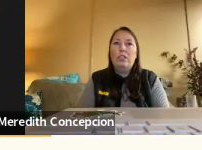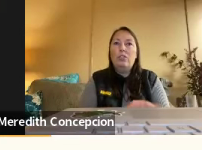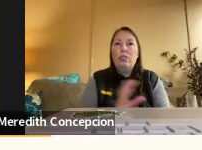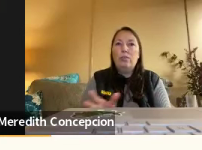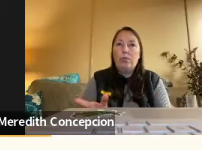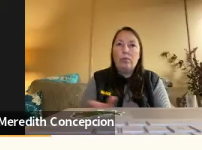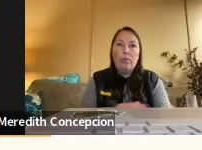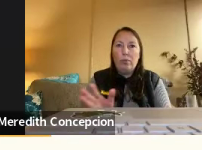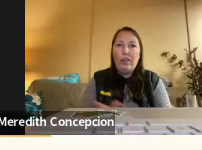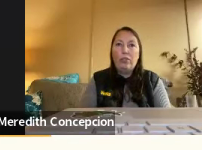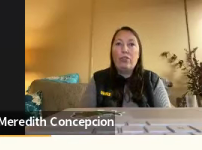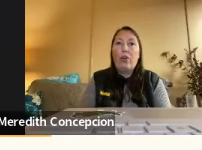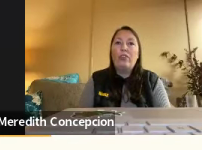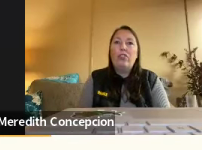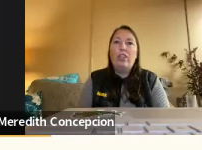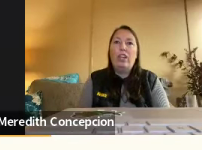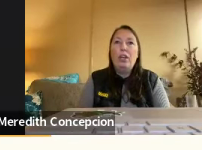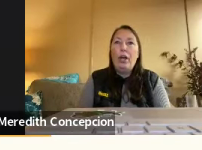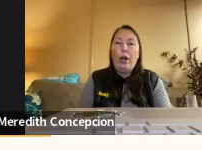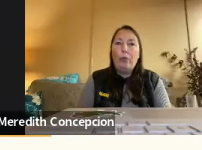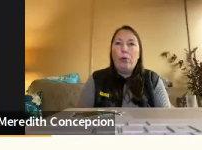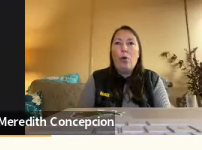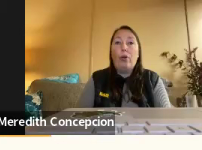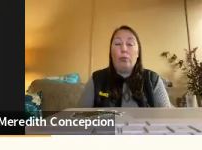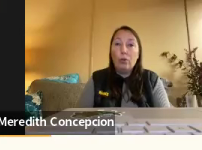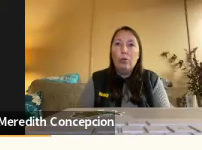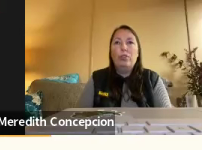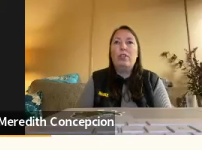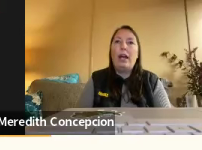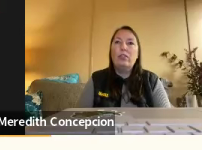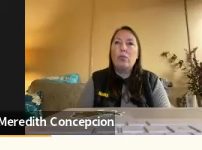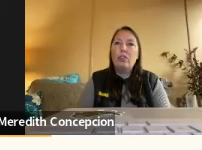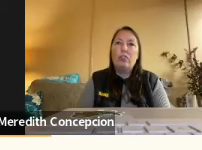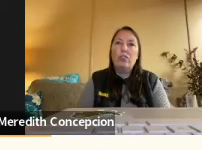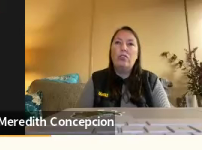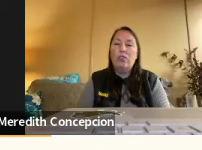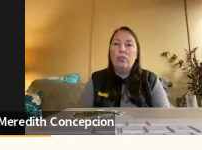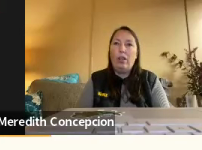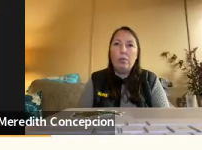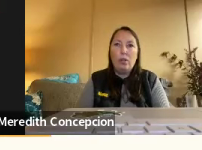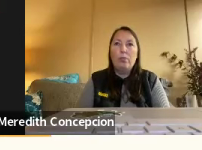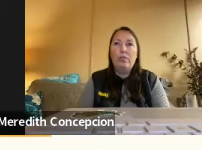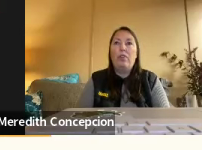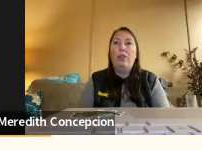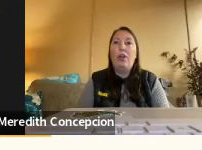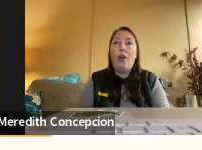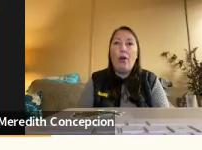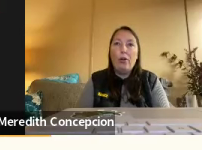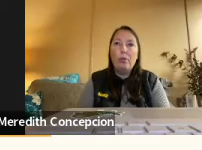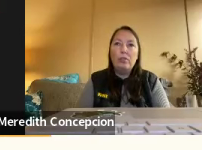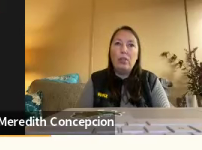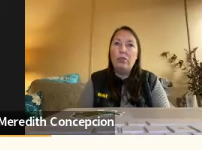did the presentations from providers across the state. Our role was to ask questions as a mental health